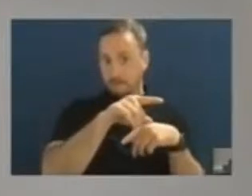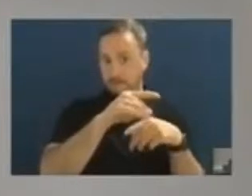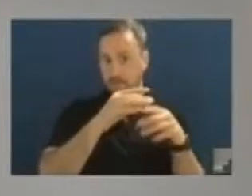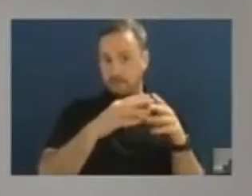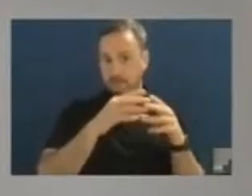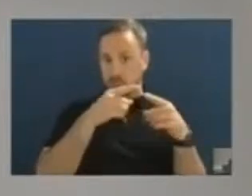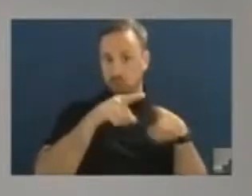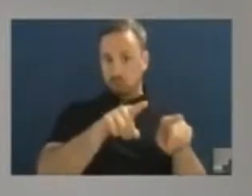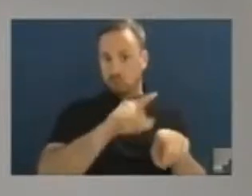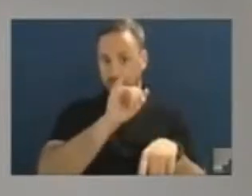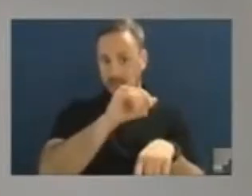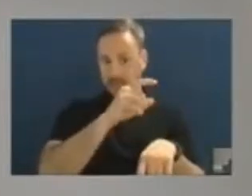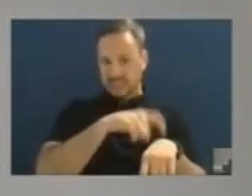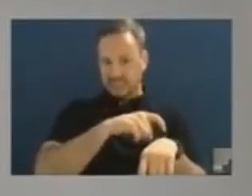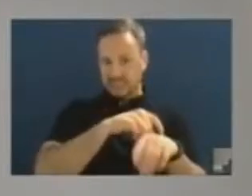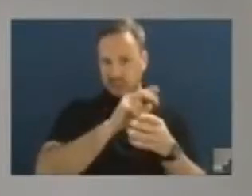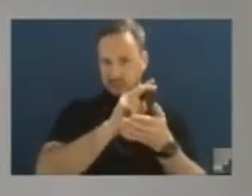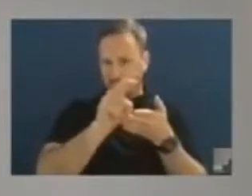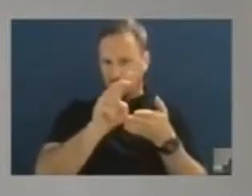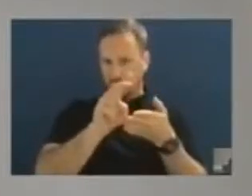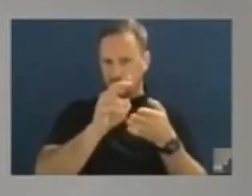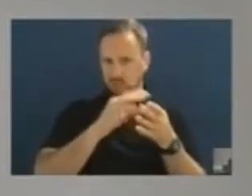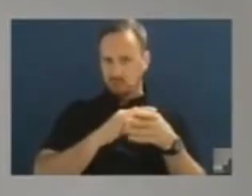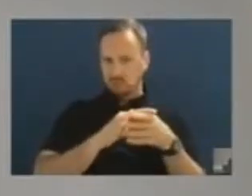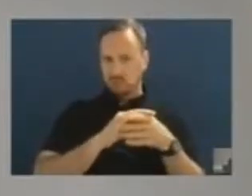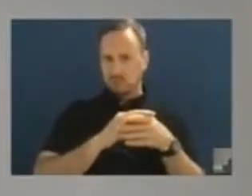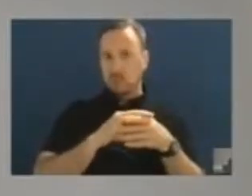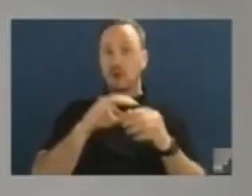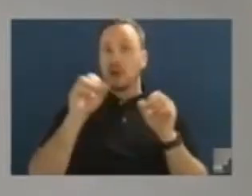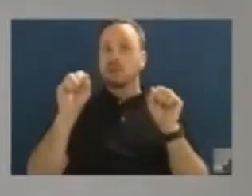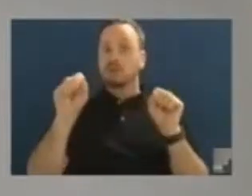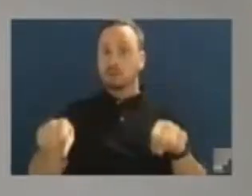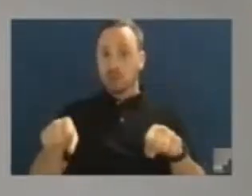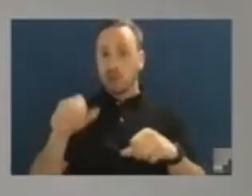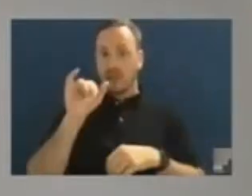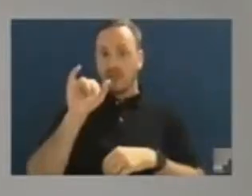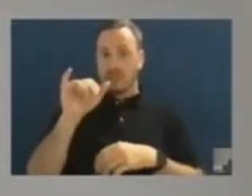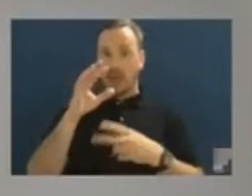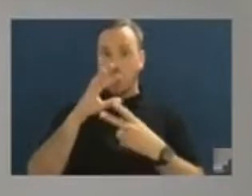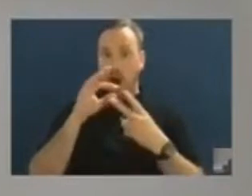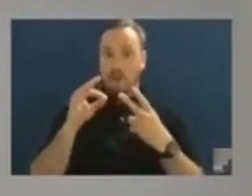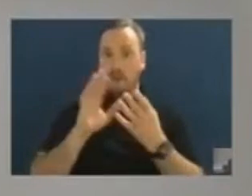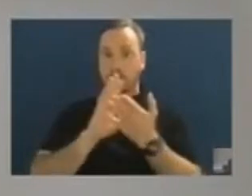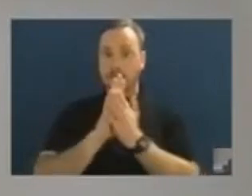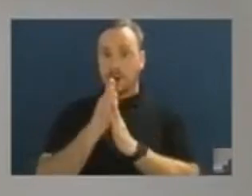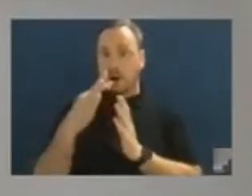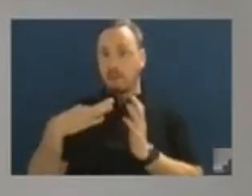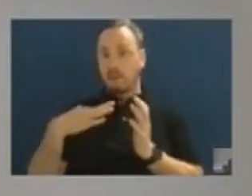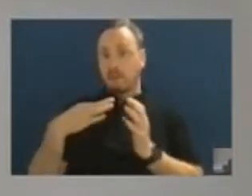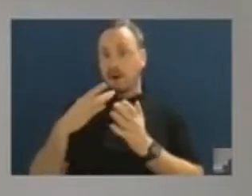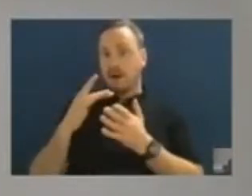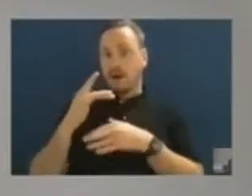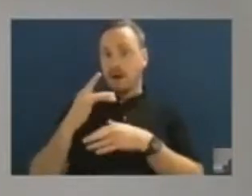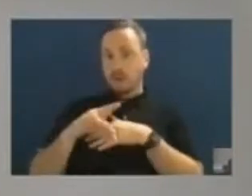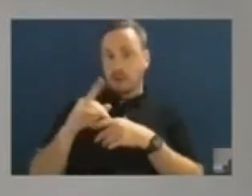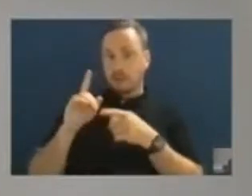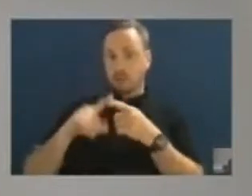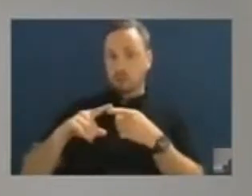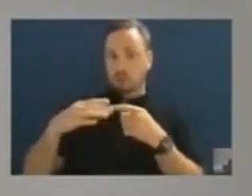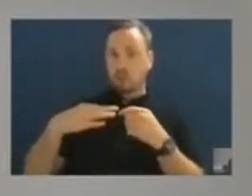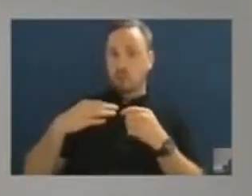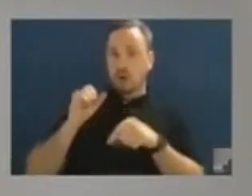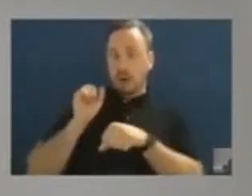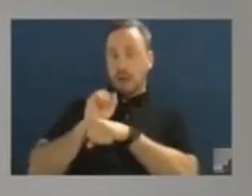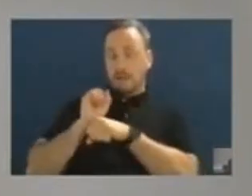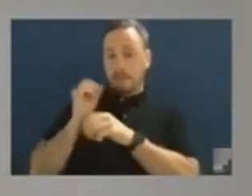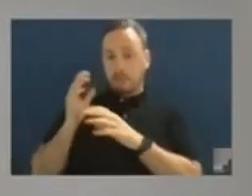becomes available to employees who want to take advantage of this, and it would be effective the day that they are expected to come